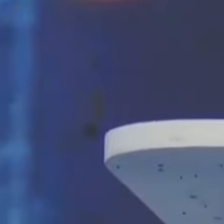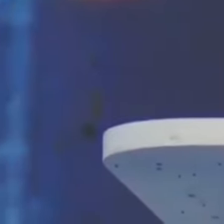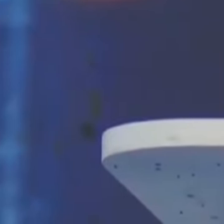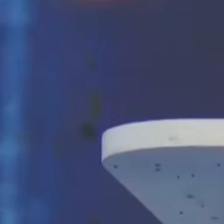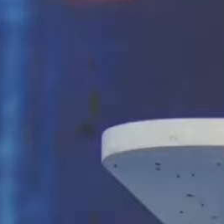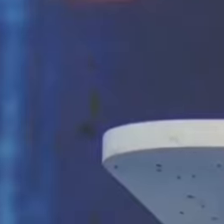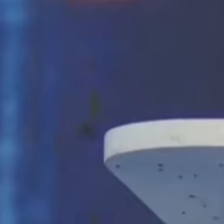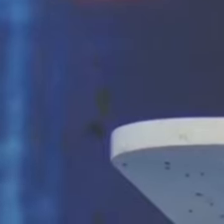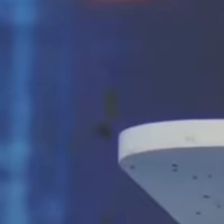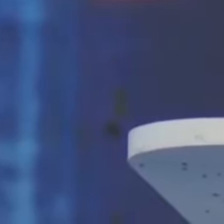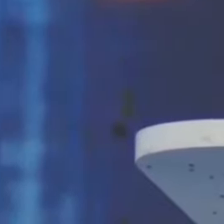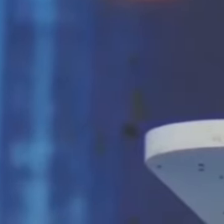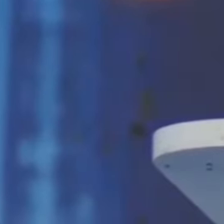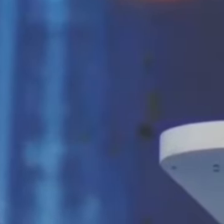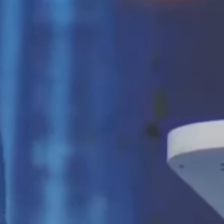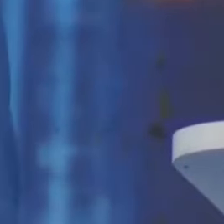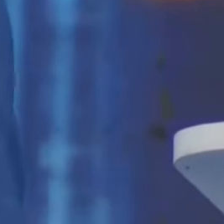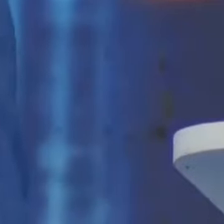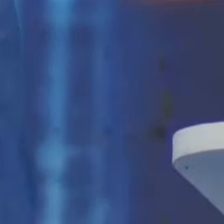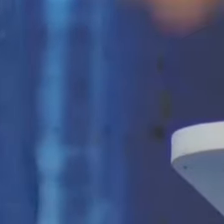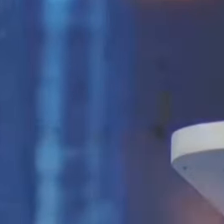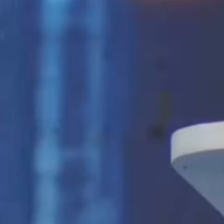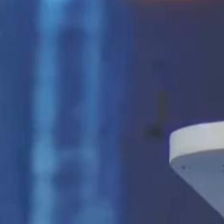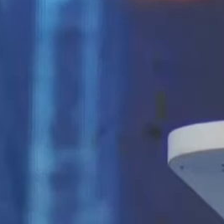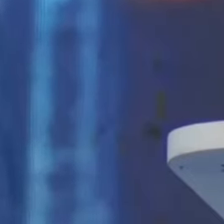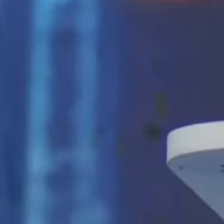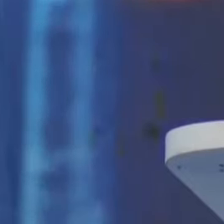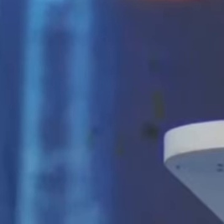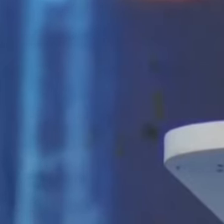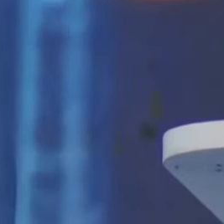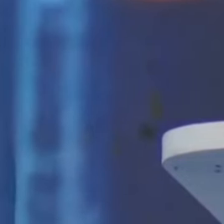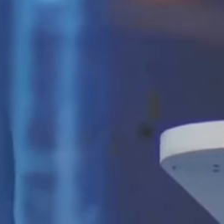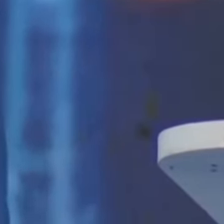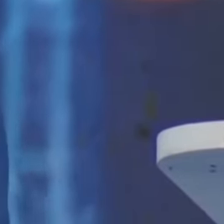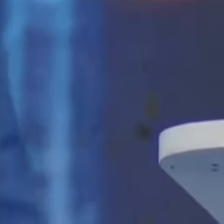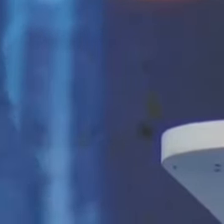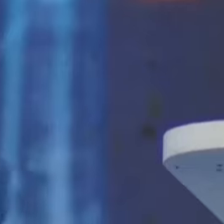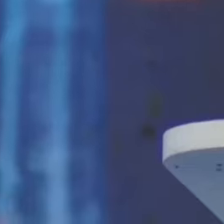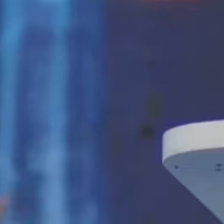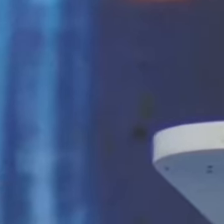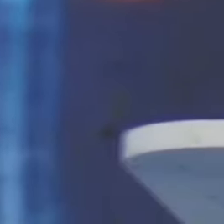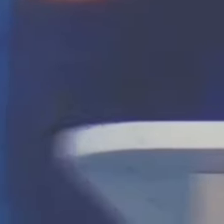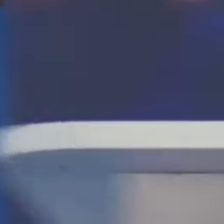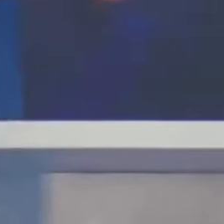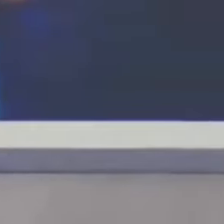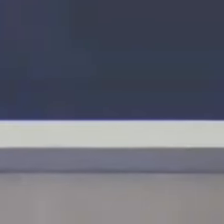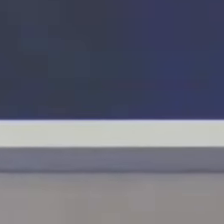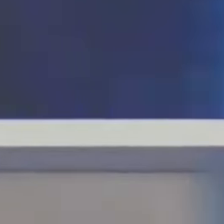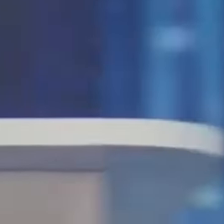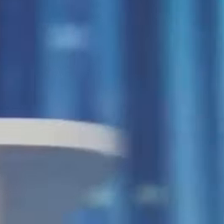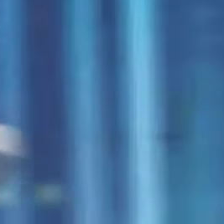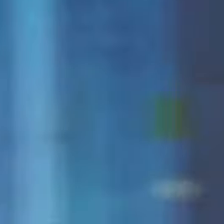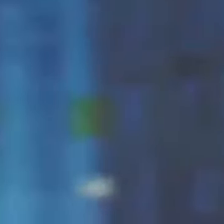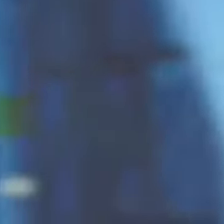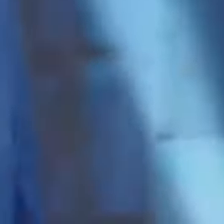some years, because the car has been there, I have a car, that's my car, and the car is good. After some years, he goes in there, wants